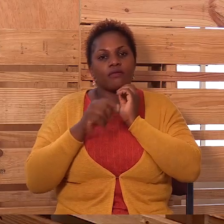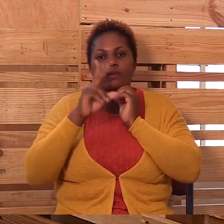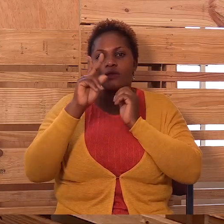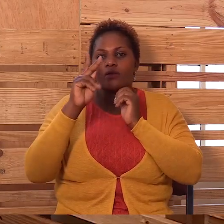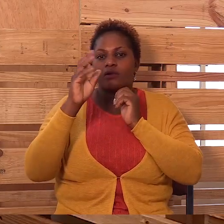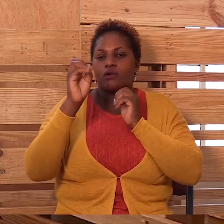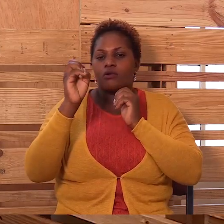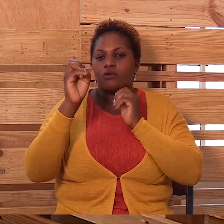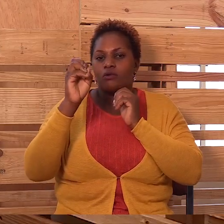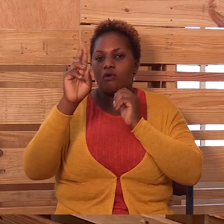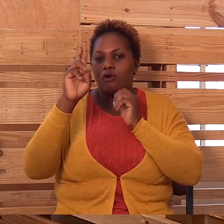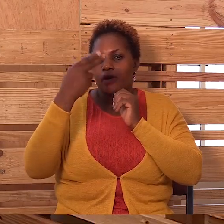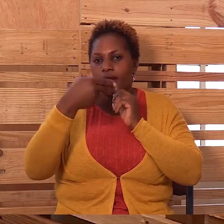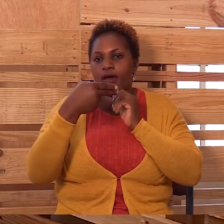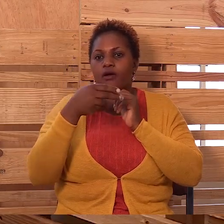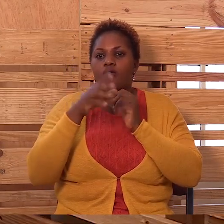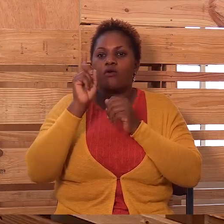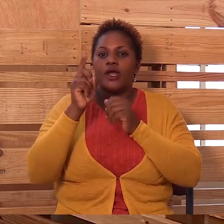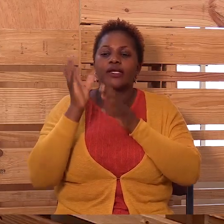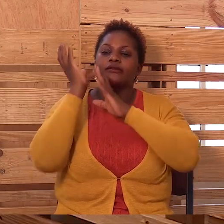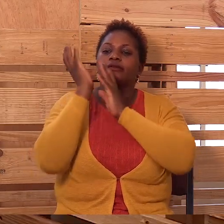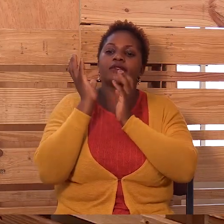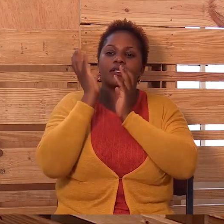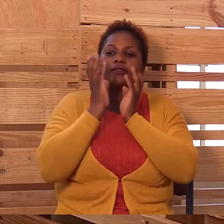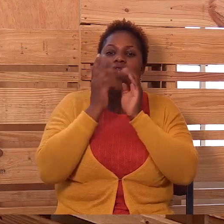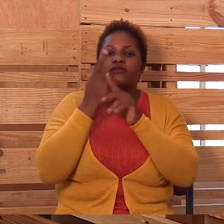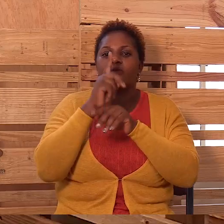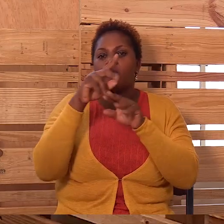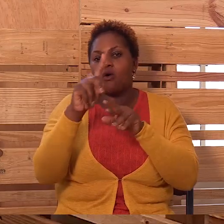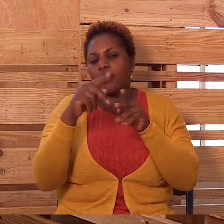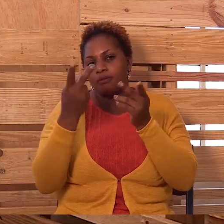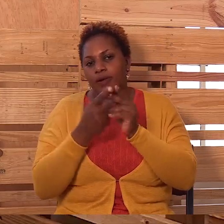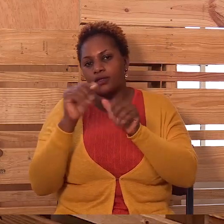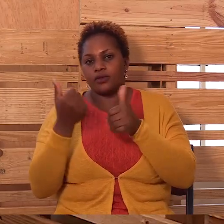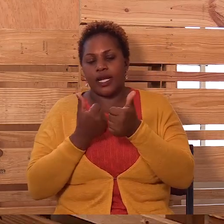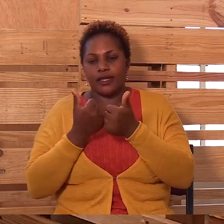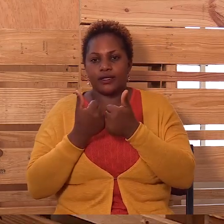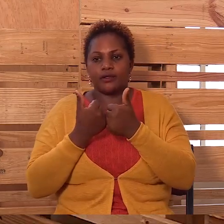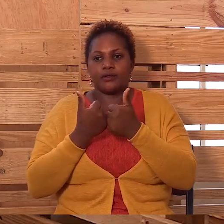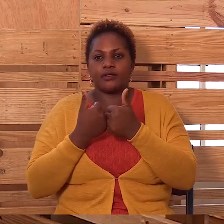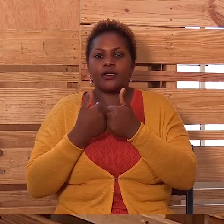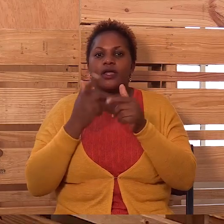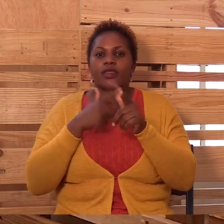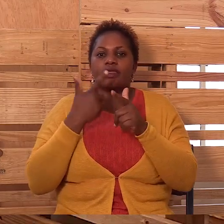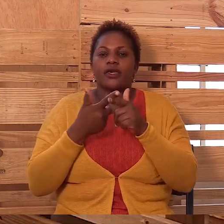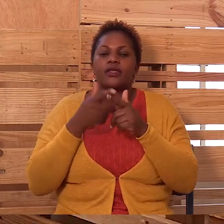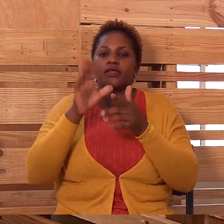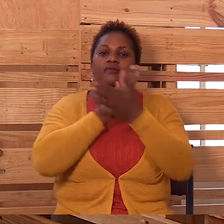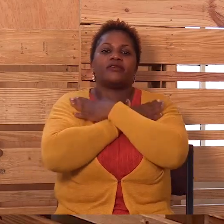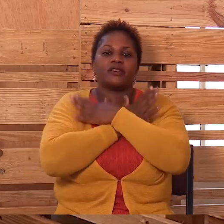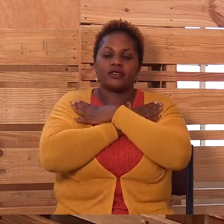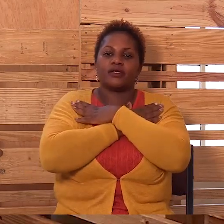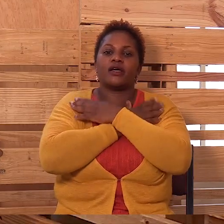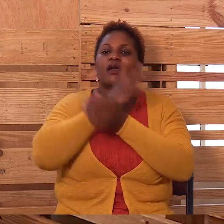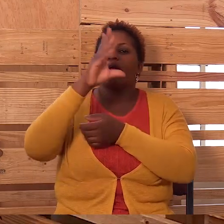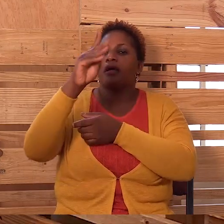God. Korah was from this tribe, and maybe he was one of those who were carrying the tent from one place to another. And then he had